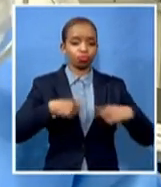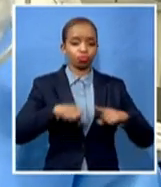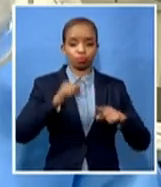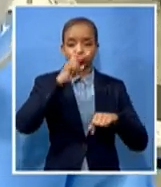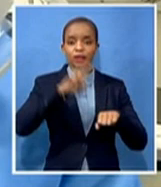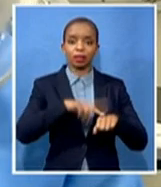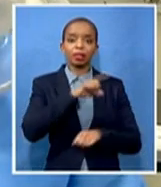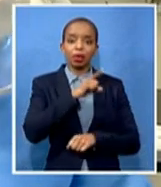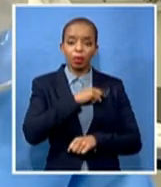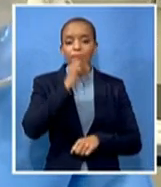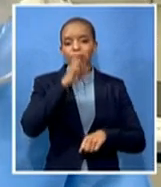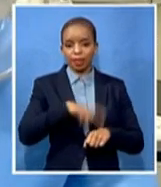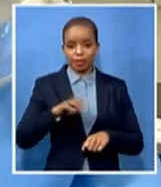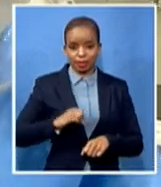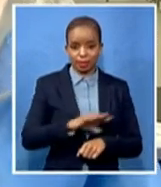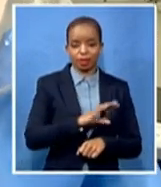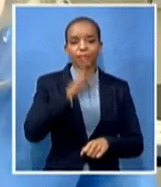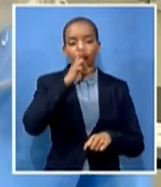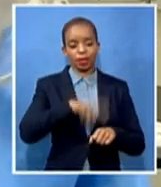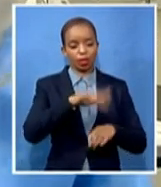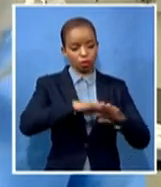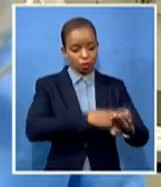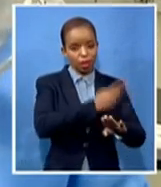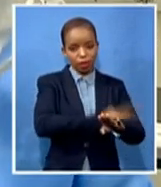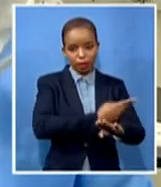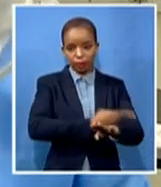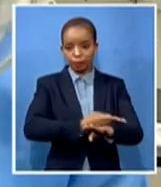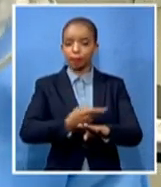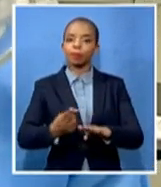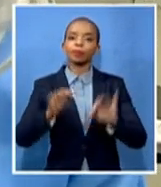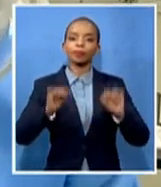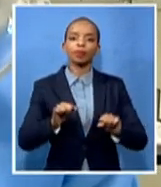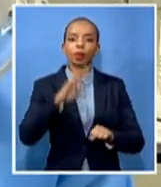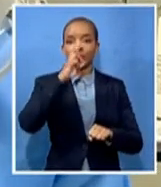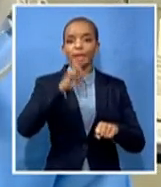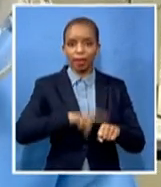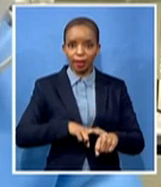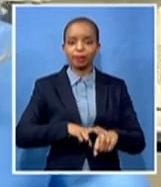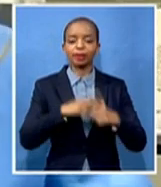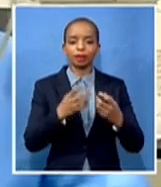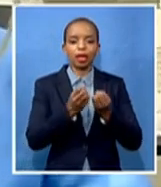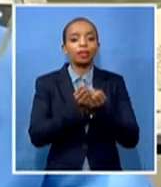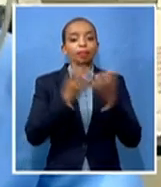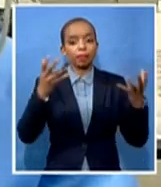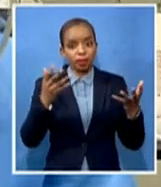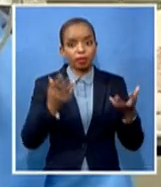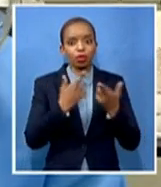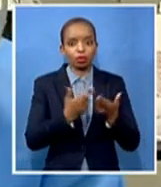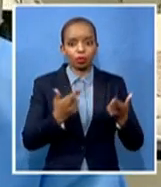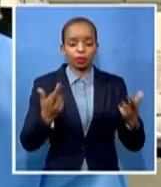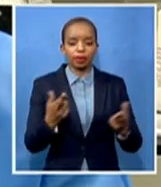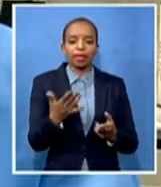space, and we need as much resources as we can have. And if we can do that